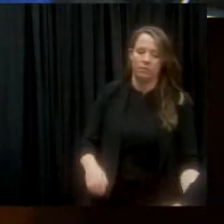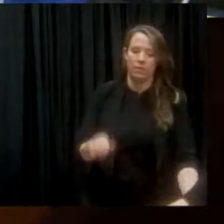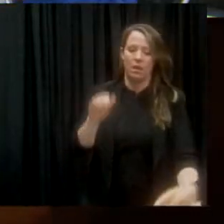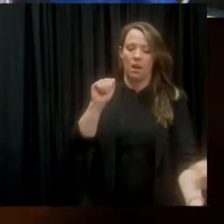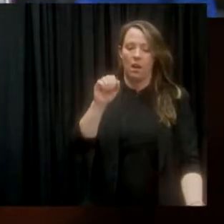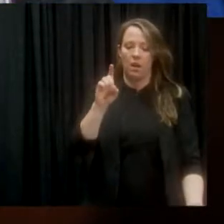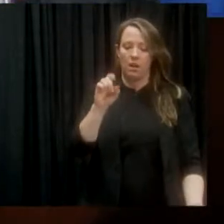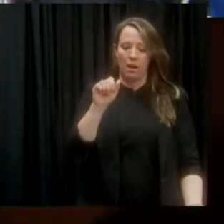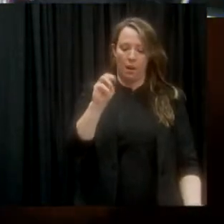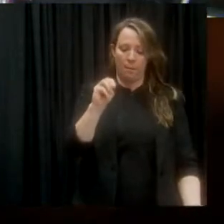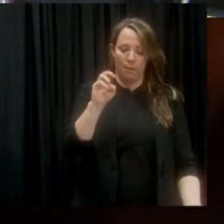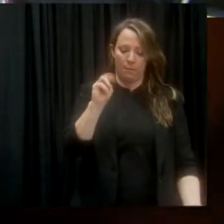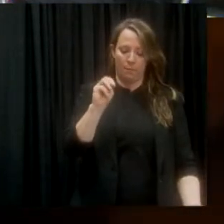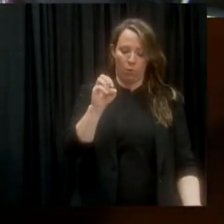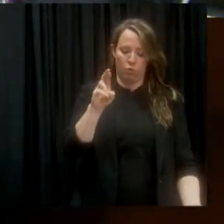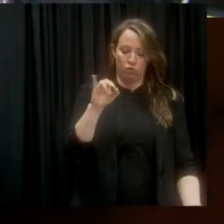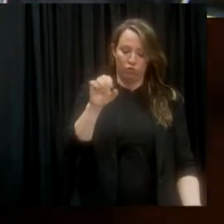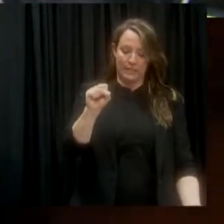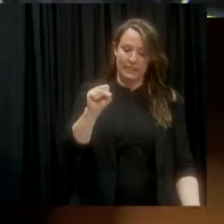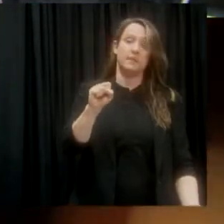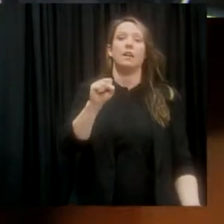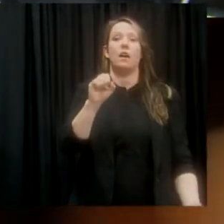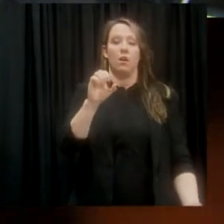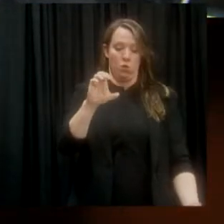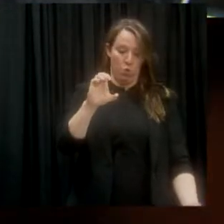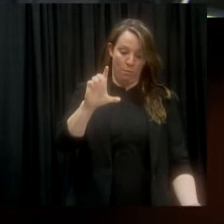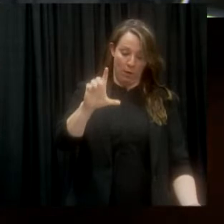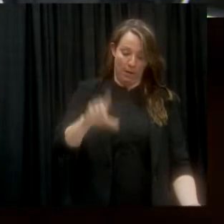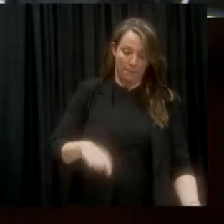Adam Morris, cum laude.